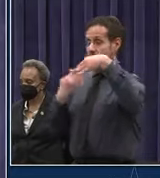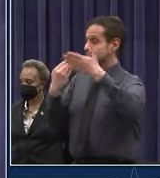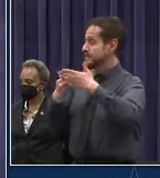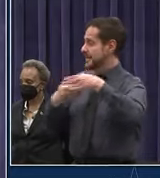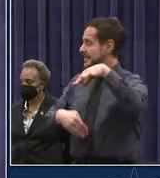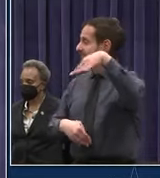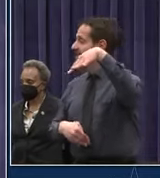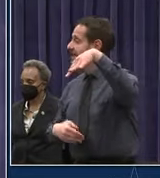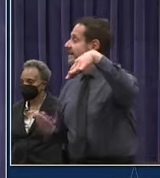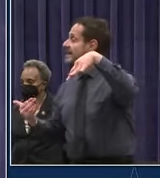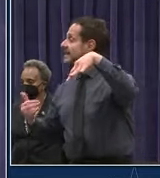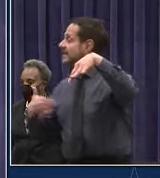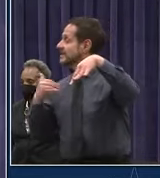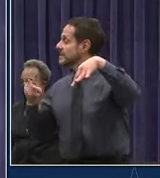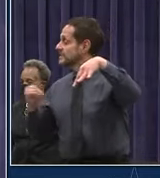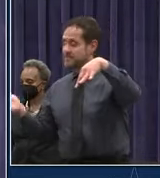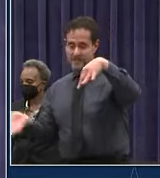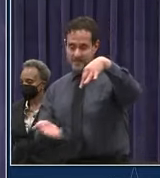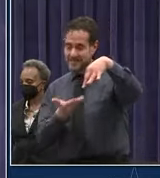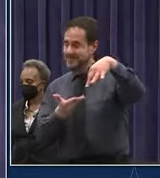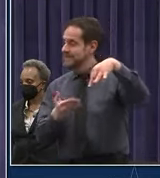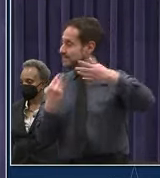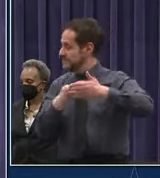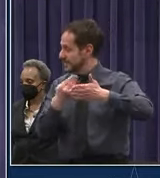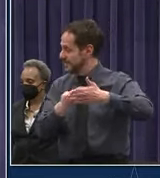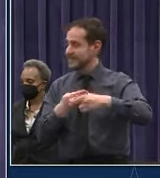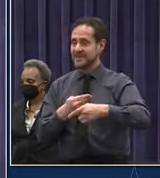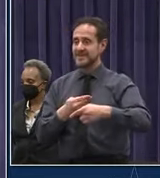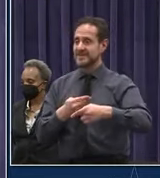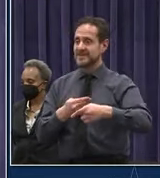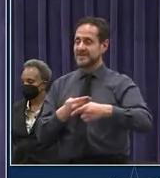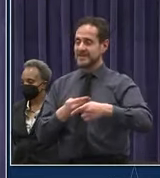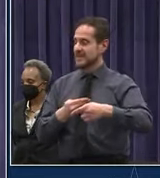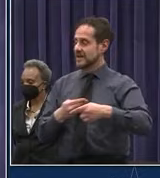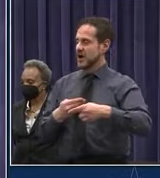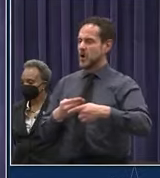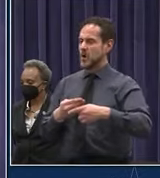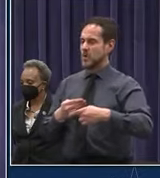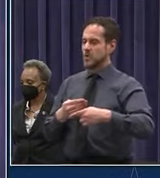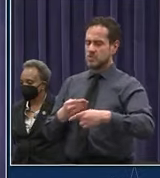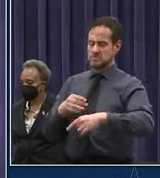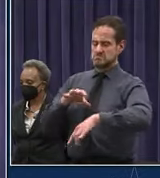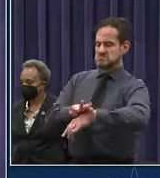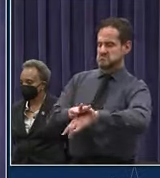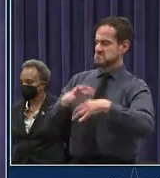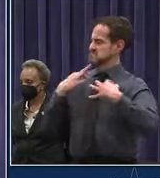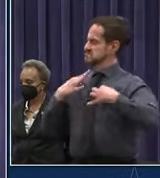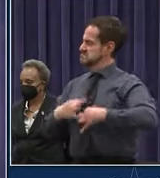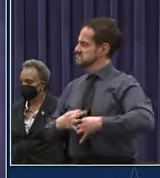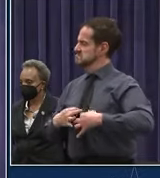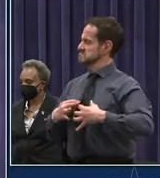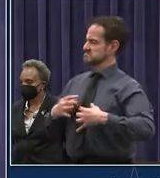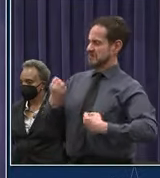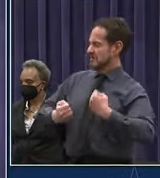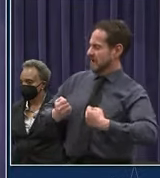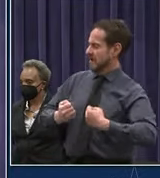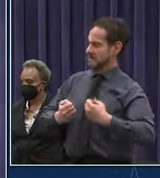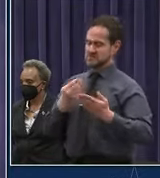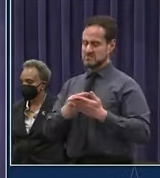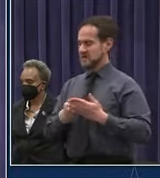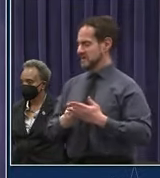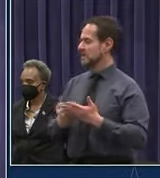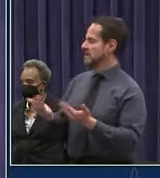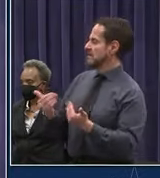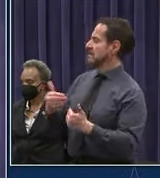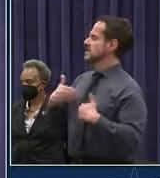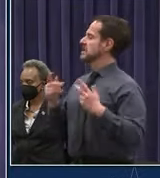So it's smart to go after the ill-gotten gains, to dismantle these gangs, and also take